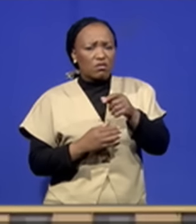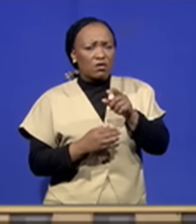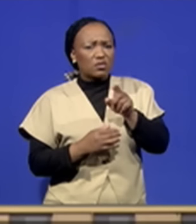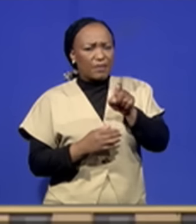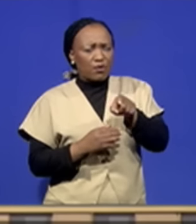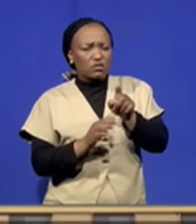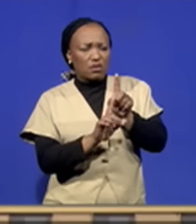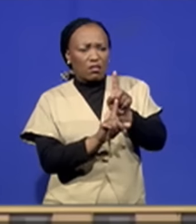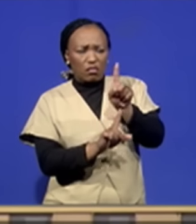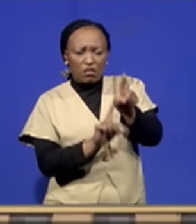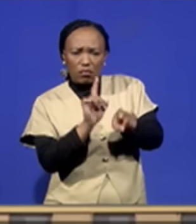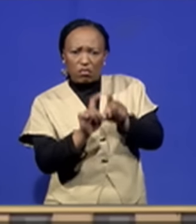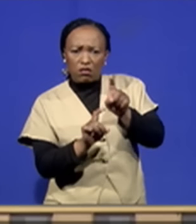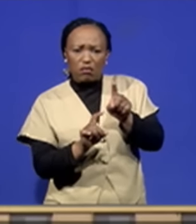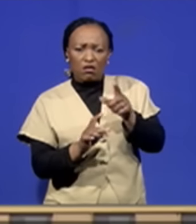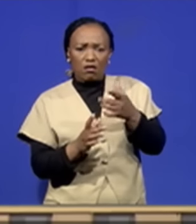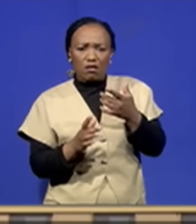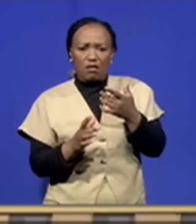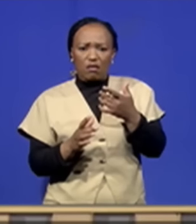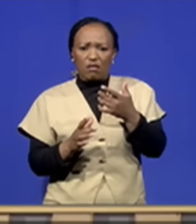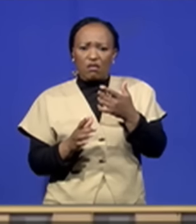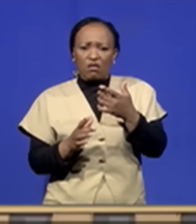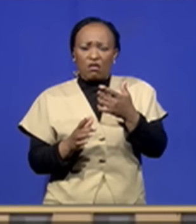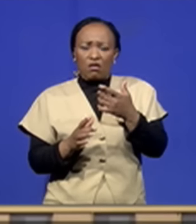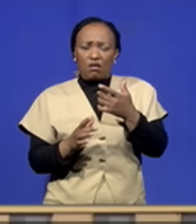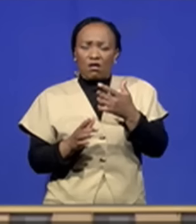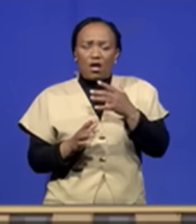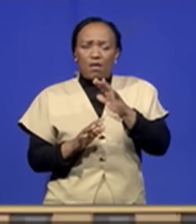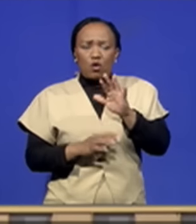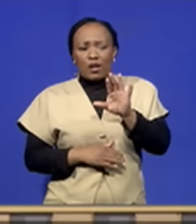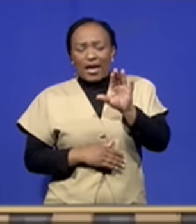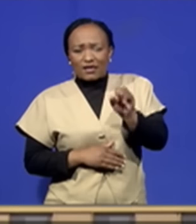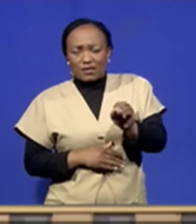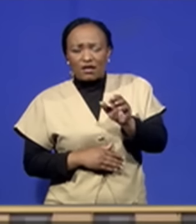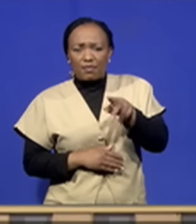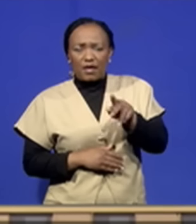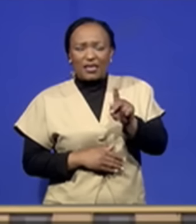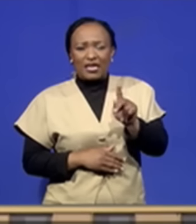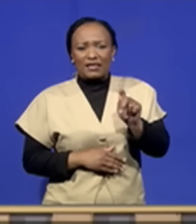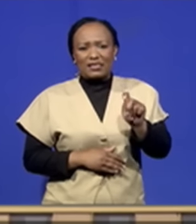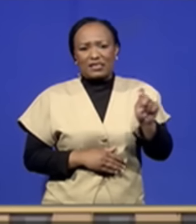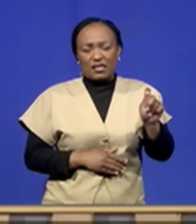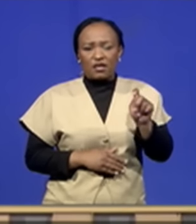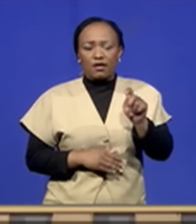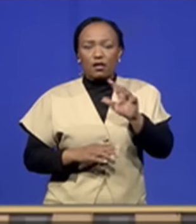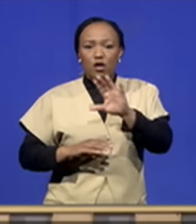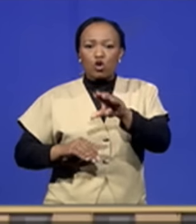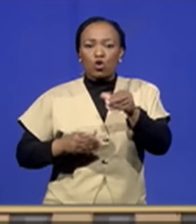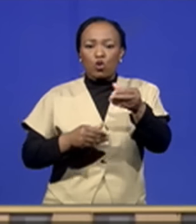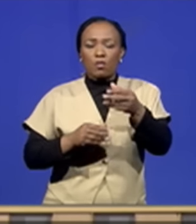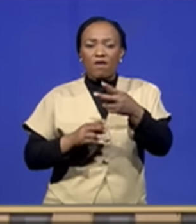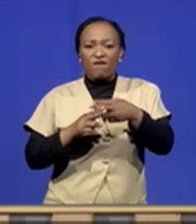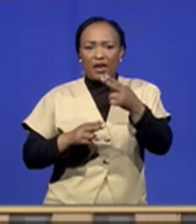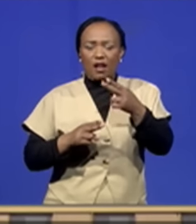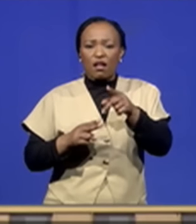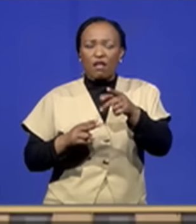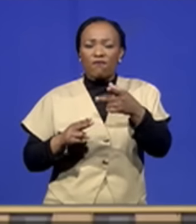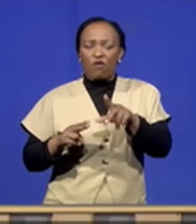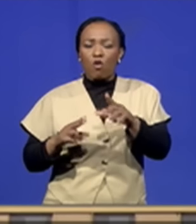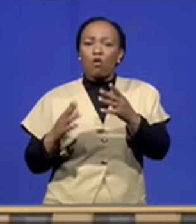the applications, wouldn't have asked about the PKTT. The original documentation, file and applications for